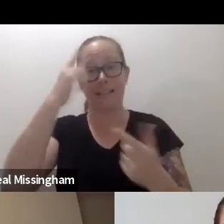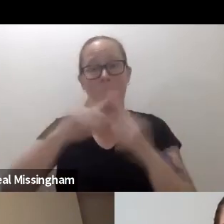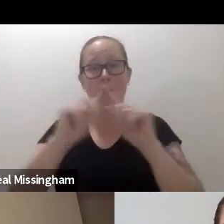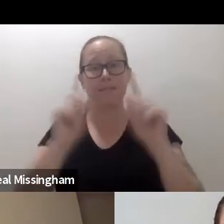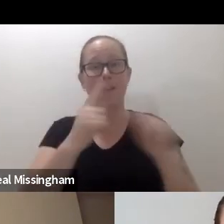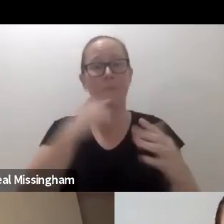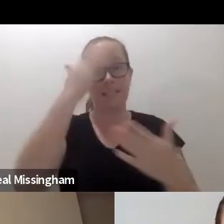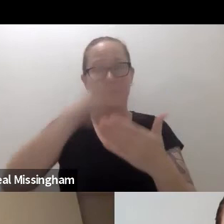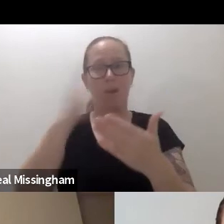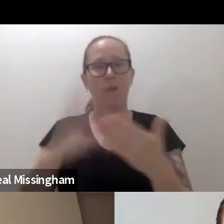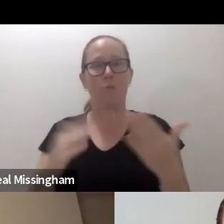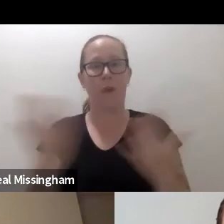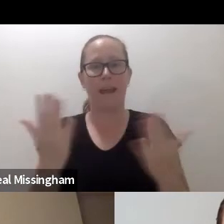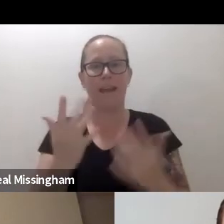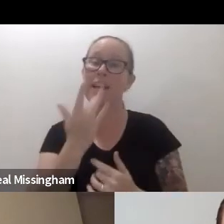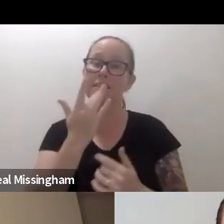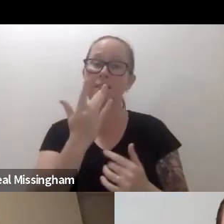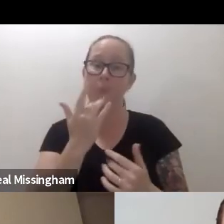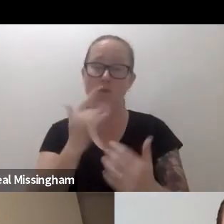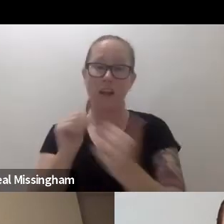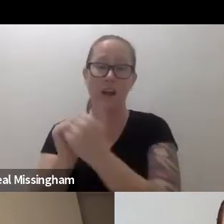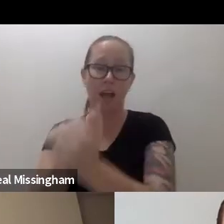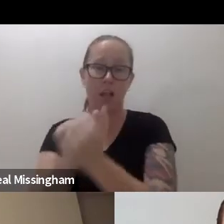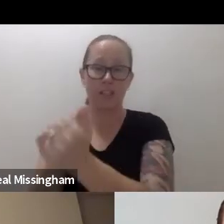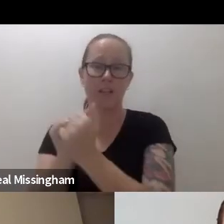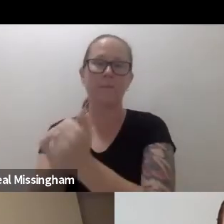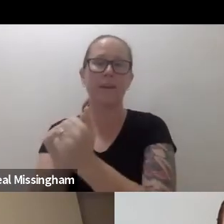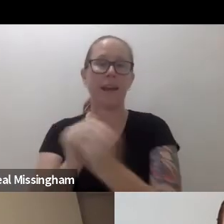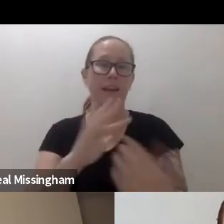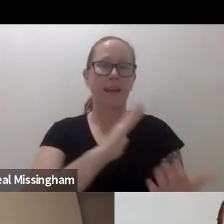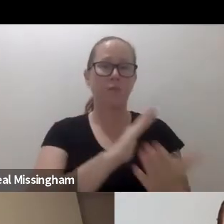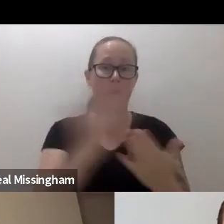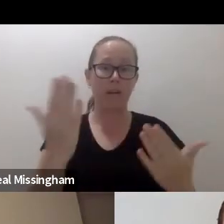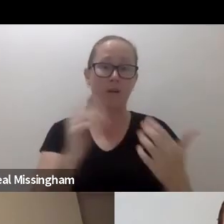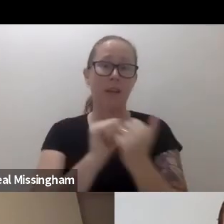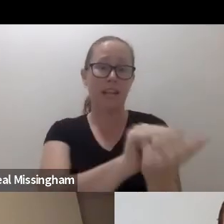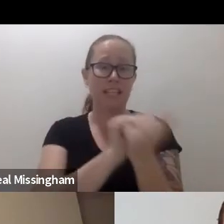I have a lot of many different topics where there's both allyship and a real